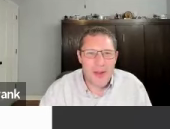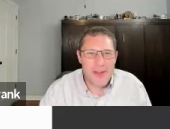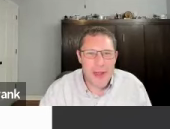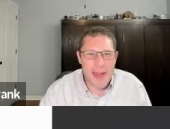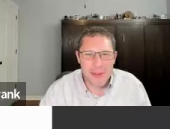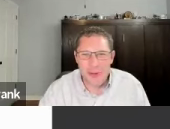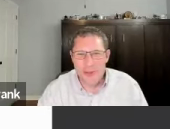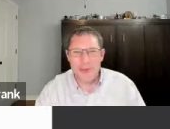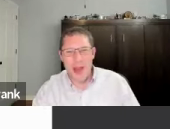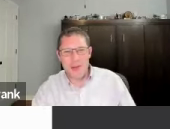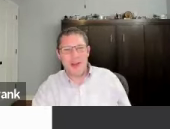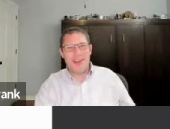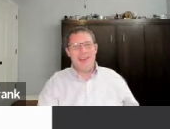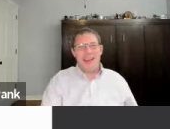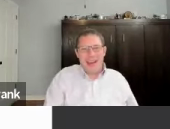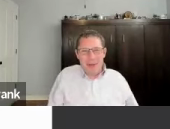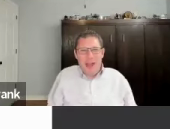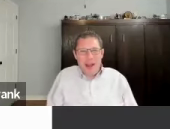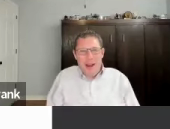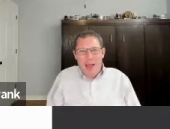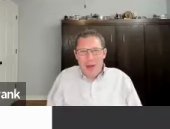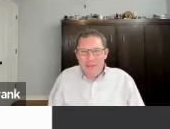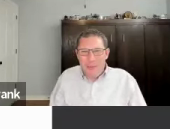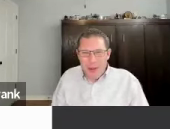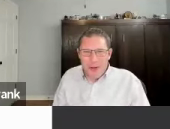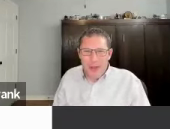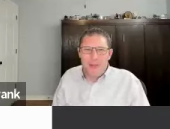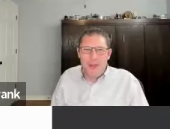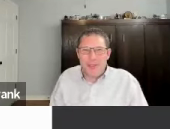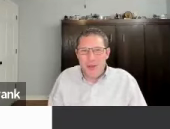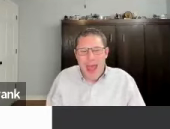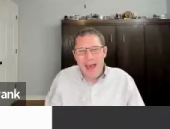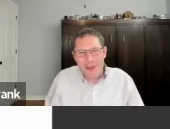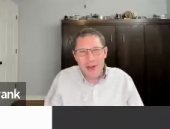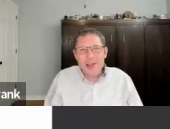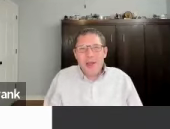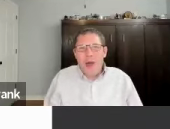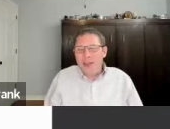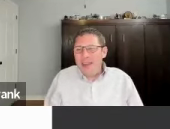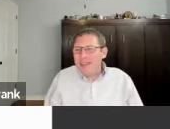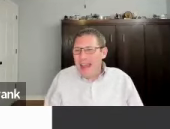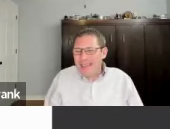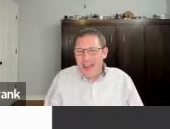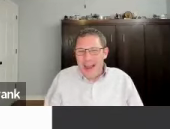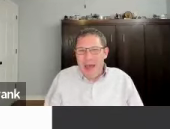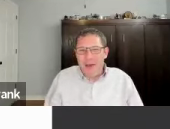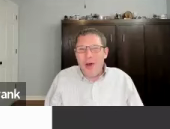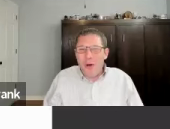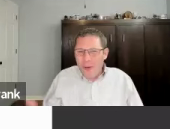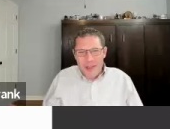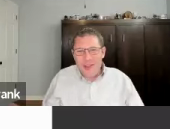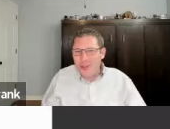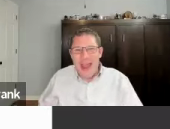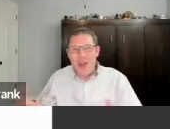Obviously you don't want to have delusions of grandeur and be talking about how great of a political influence that you have. Or while it is nice to talk